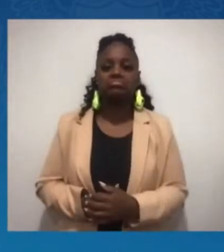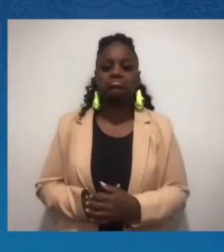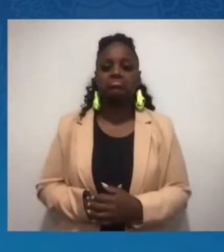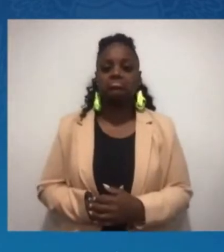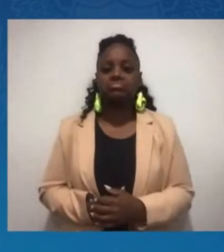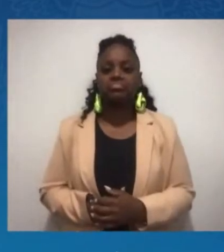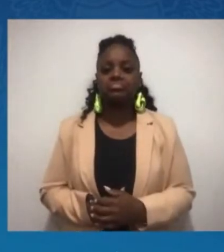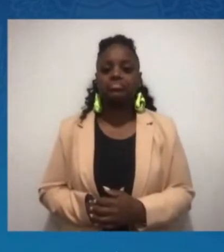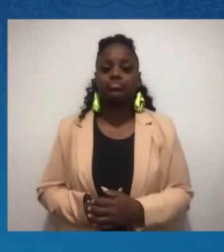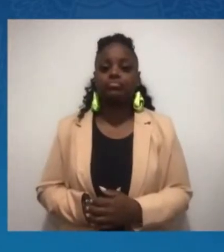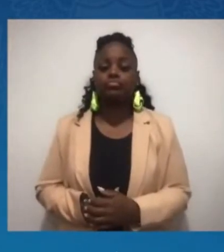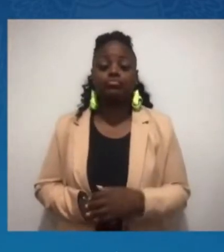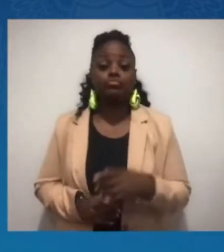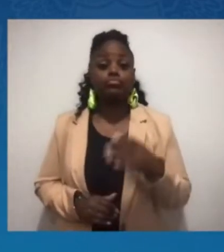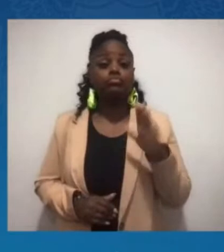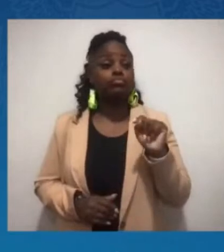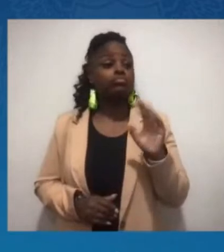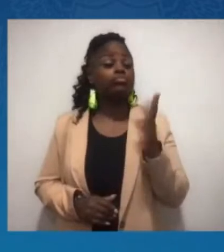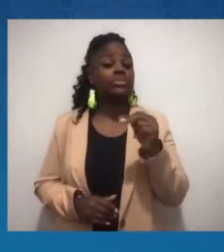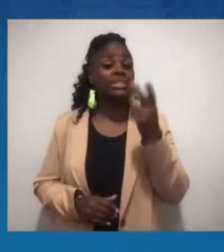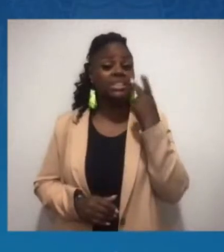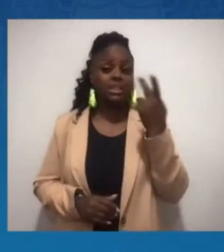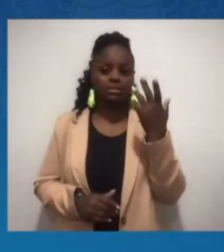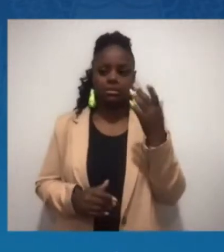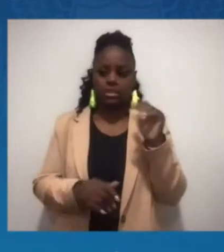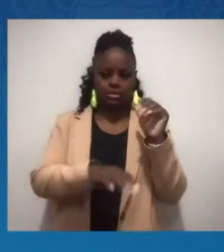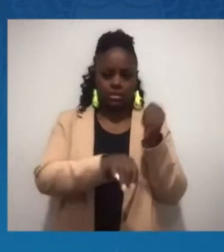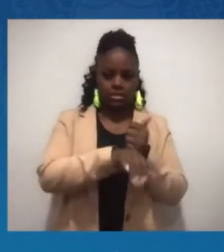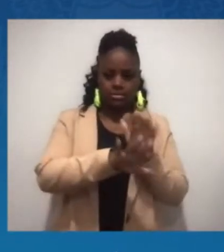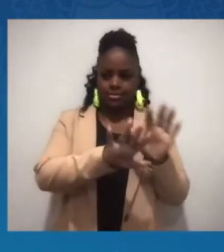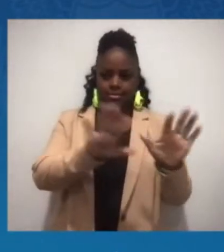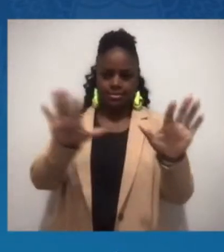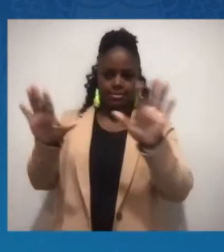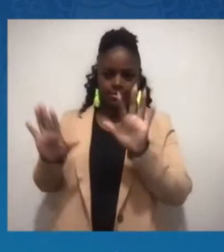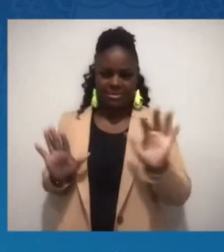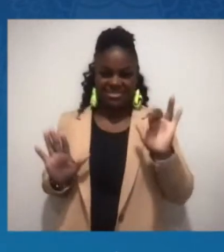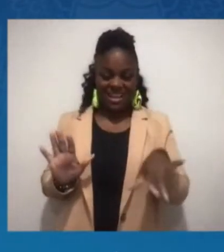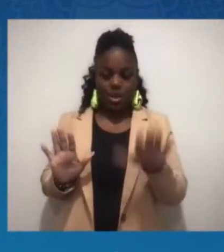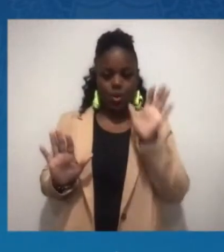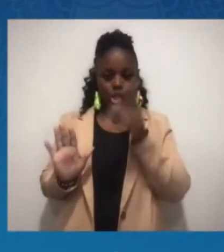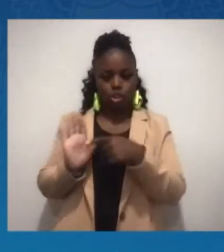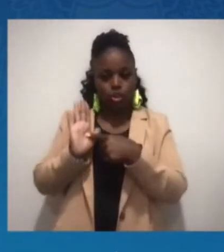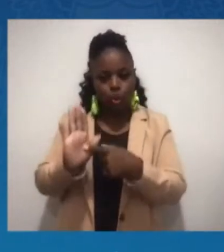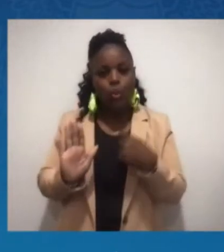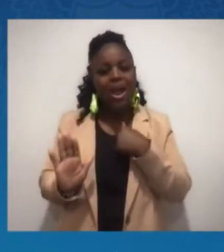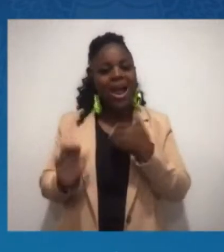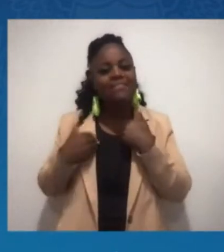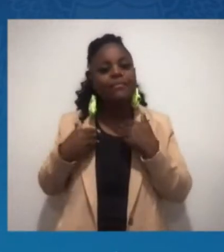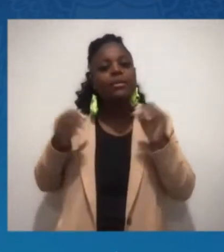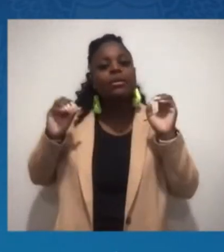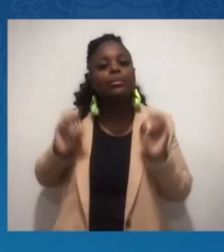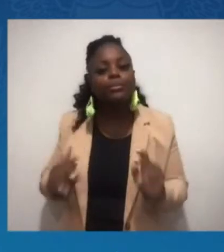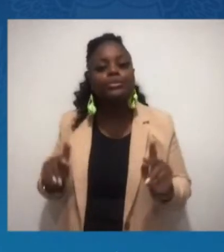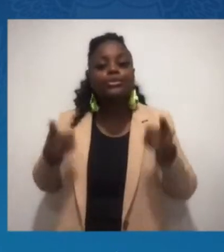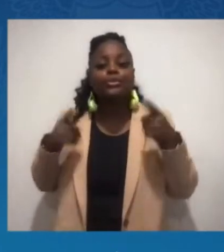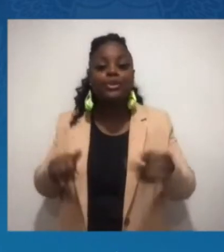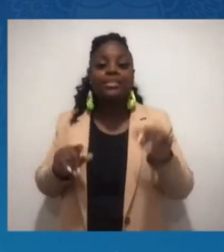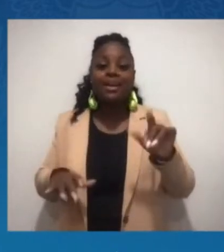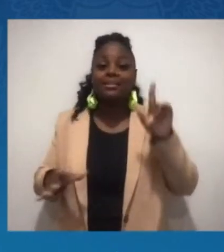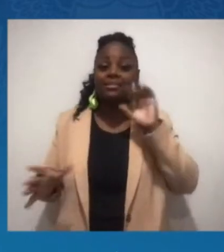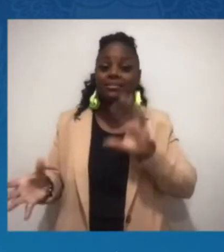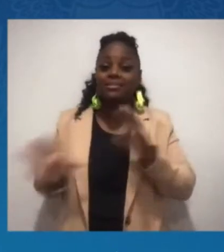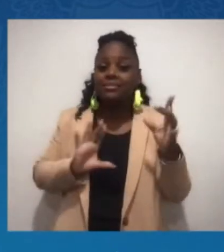but this also tells us there is a great opportunity in this crisis to rededicate